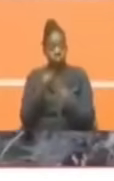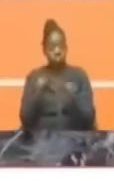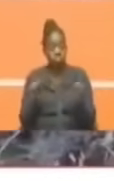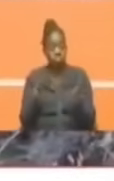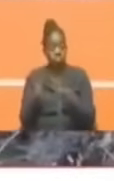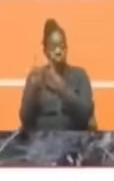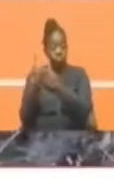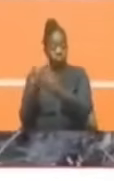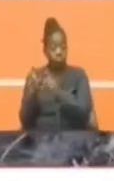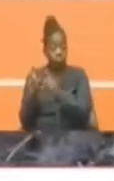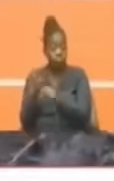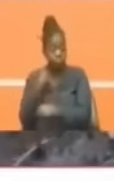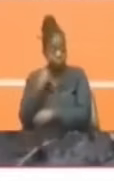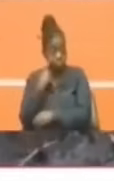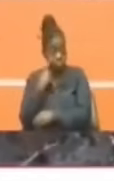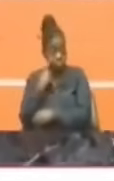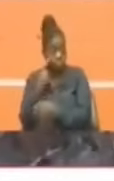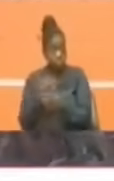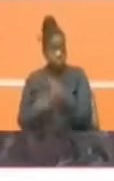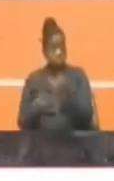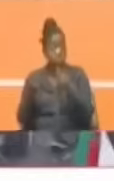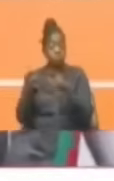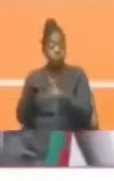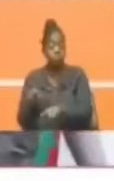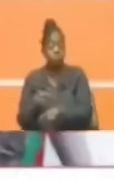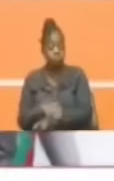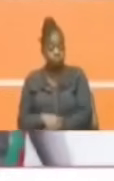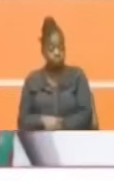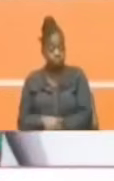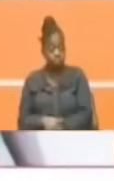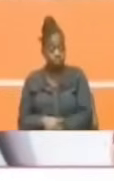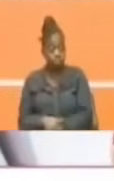okulumuluka okugenda okwerabira ku kyewuunyo kino.